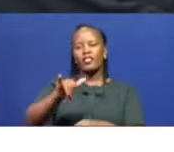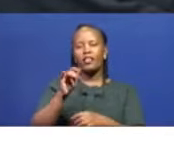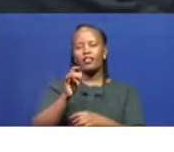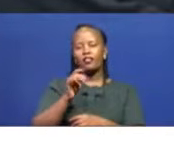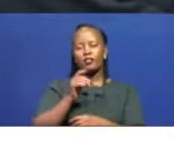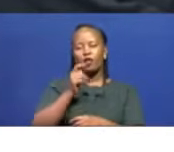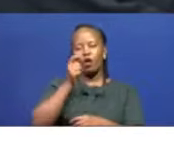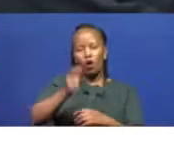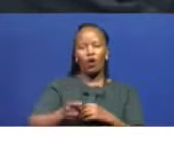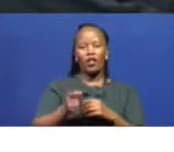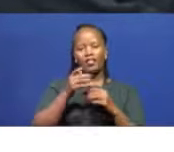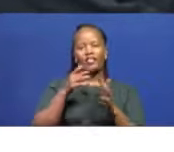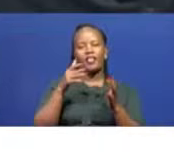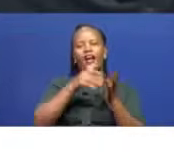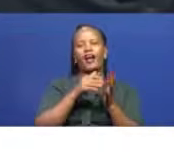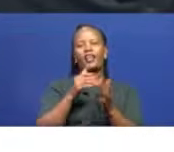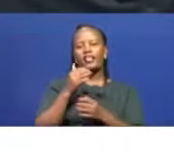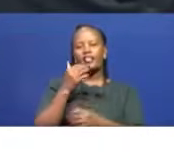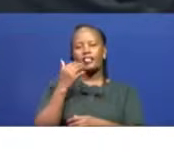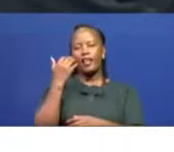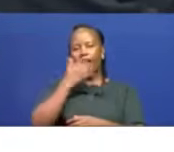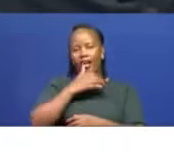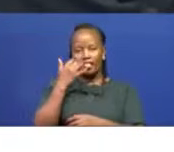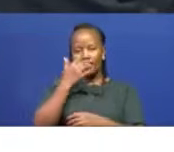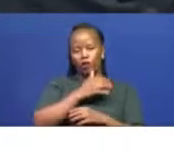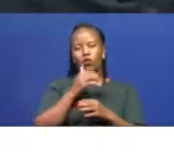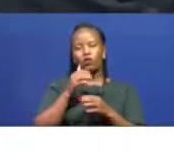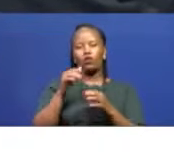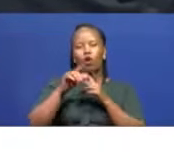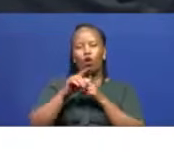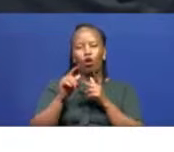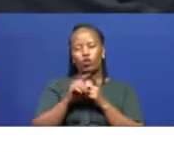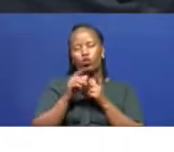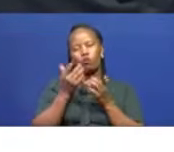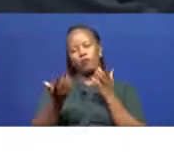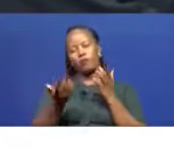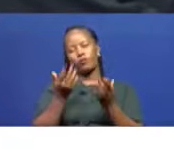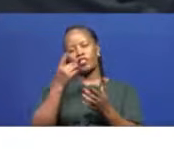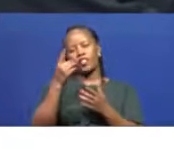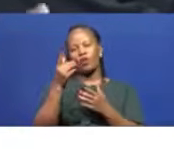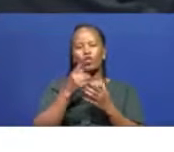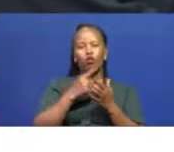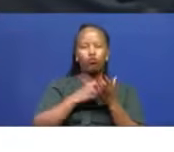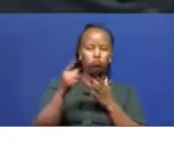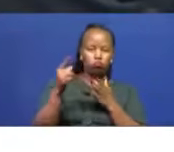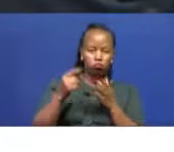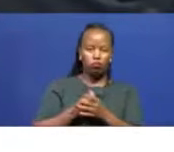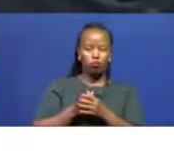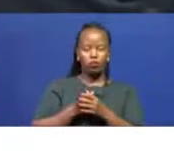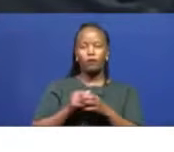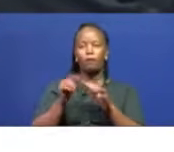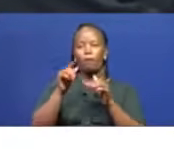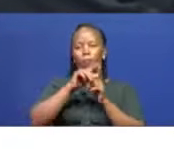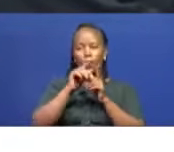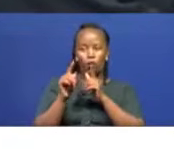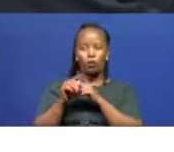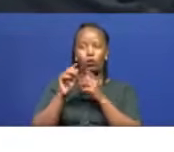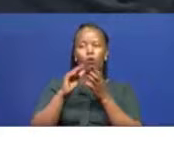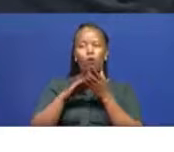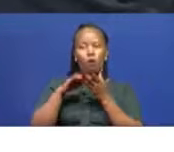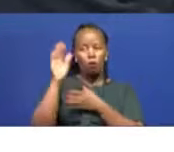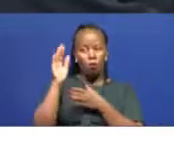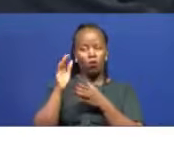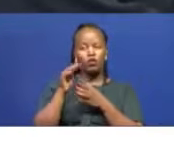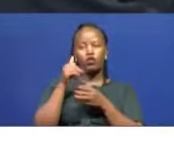H.E. Gachagua and had the petitions within a week or 2. That the discharge of the orders, followed by